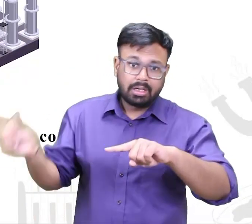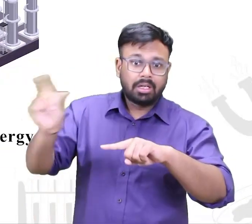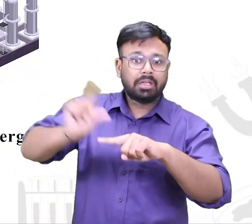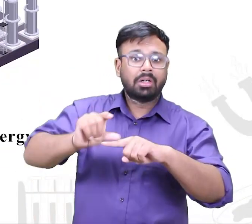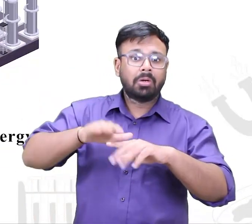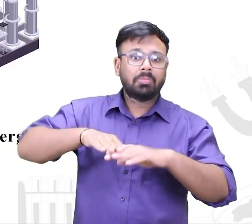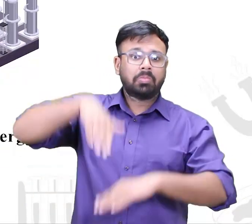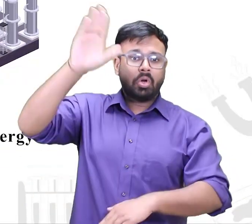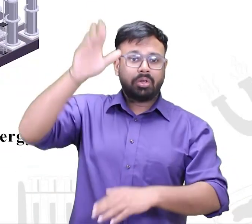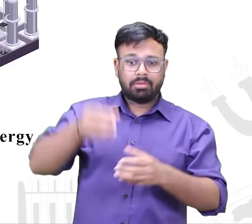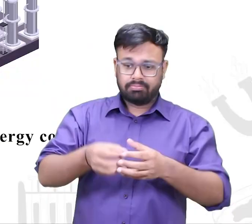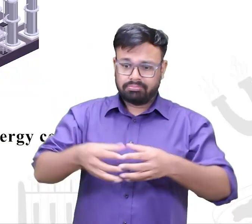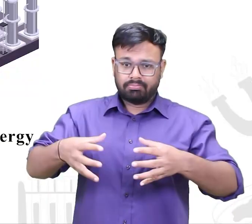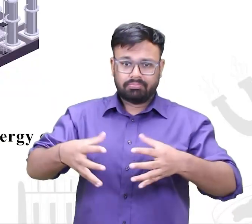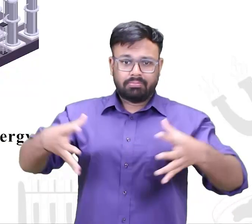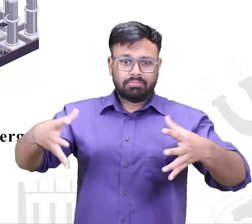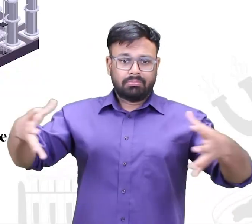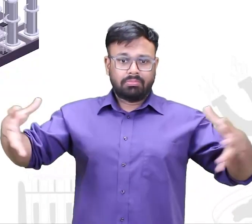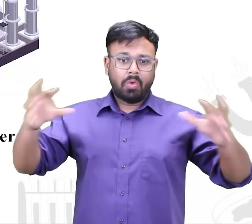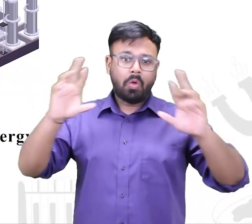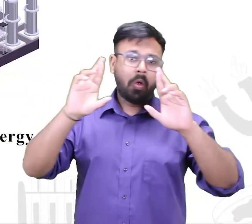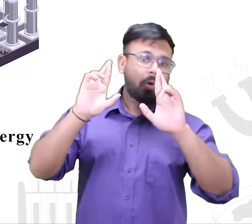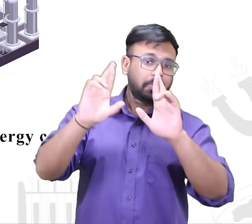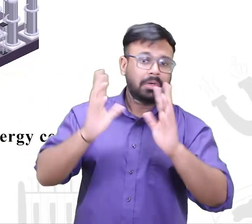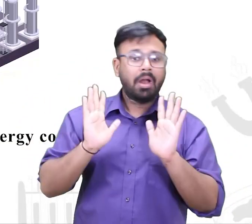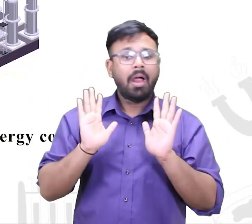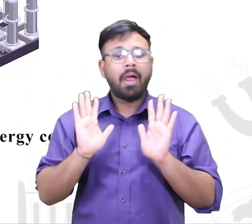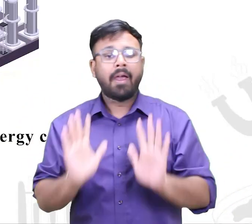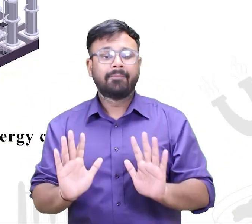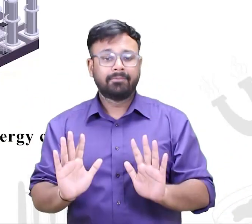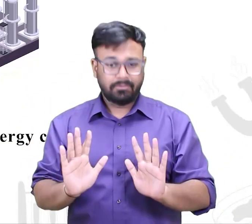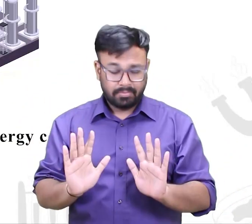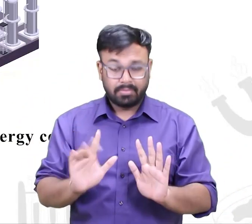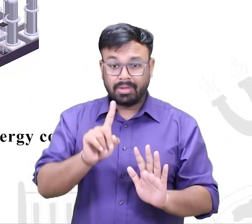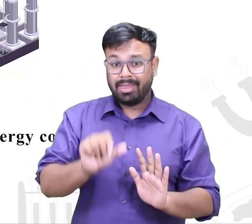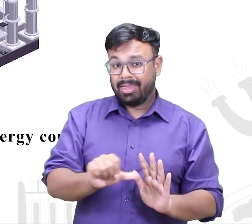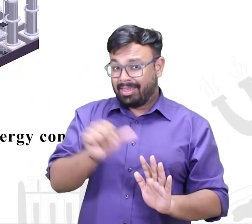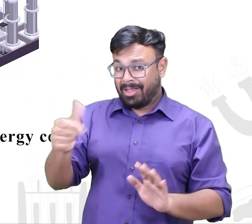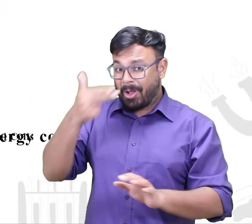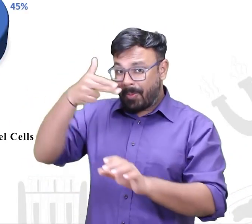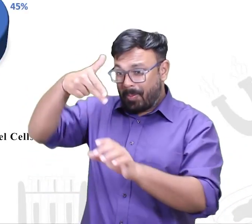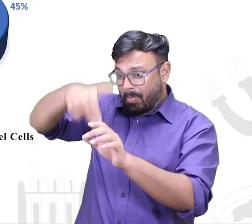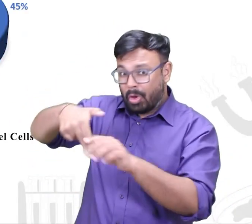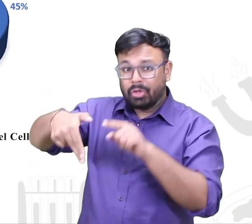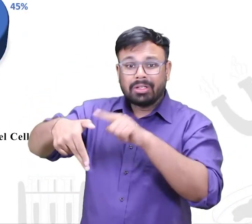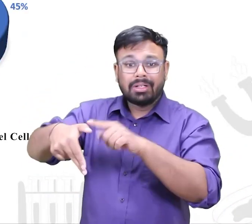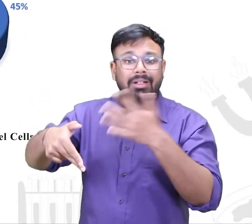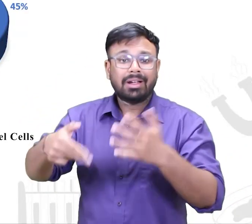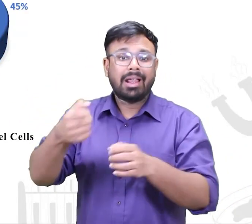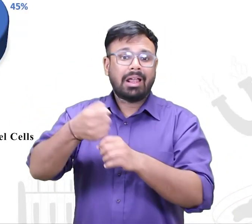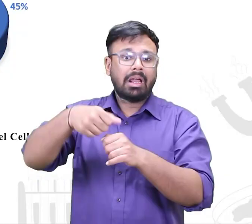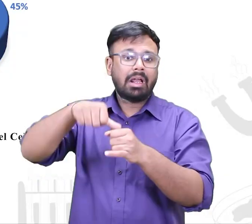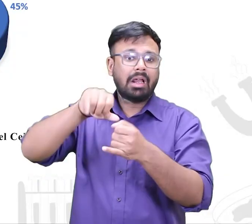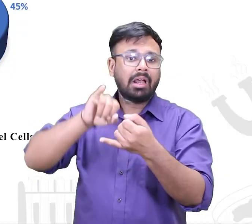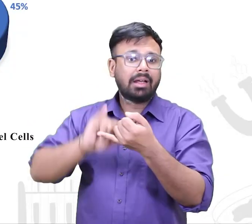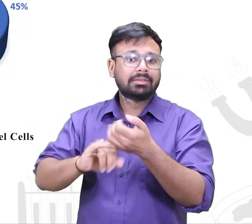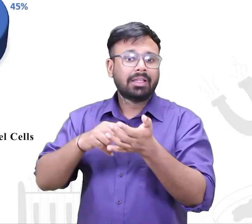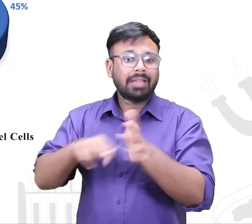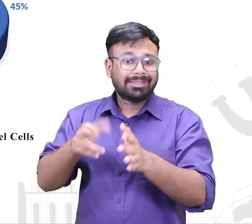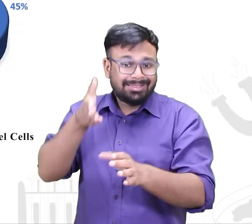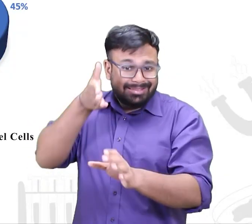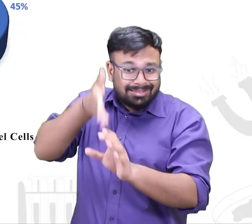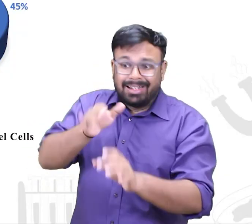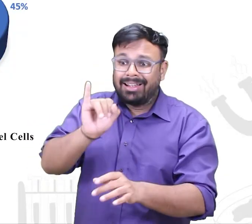the dependence on oil imports is 80% and is expected to grow further. Another important fuel, which is